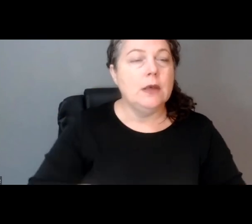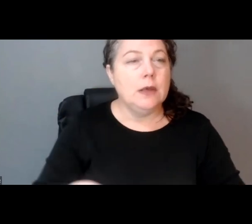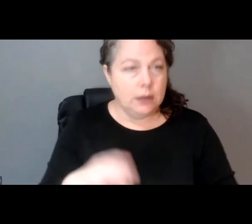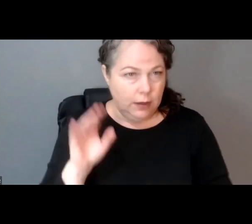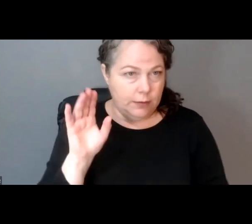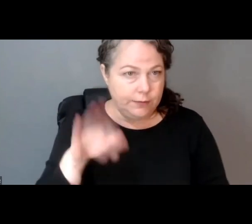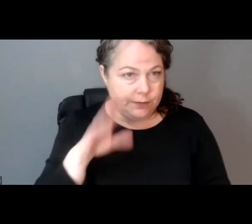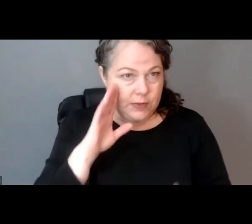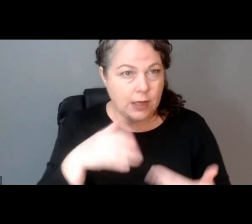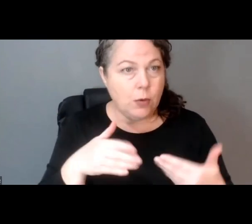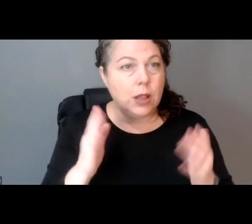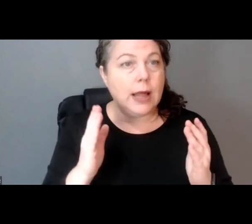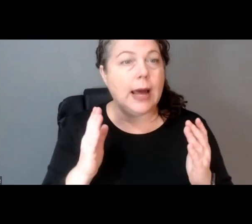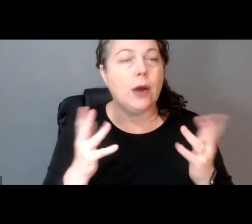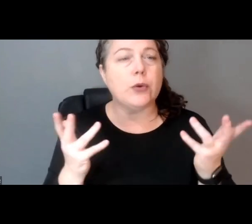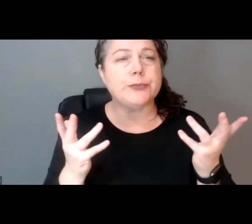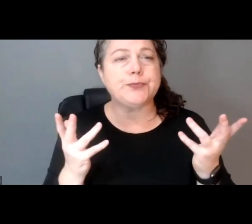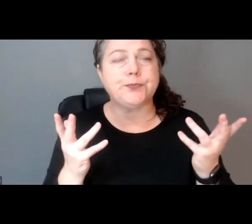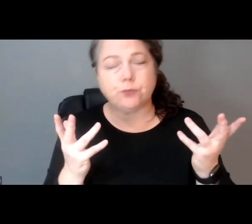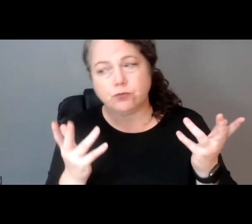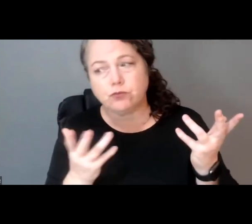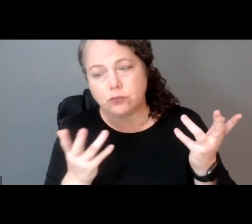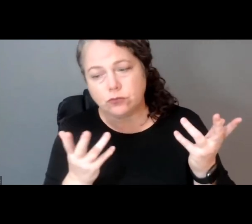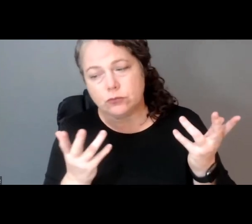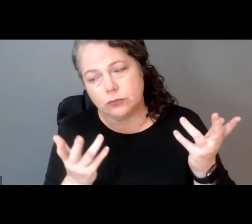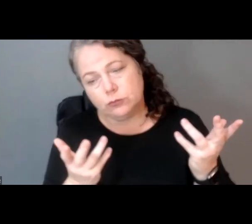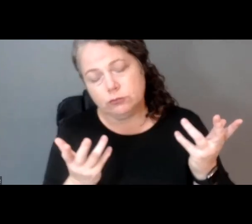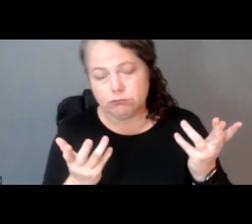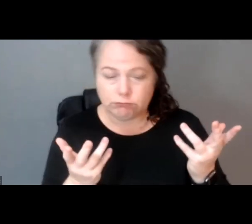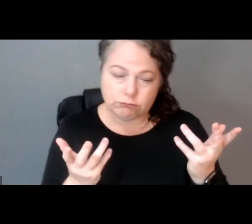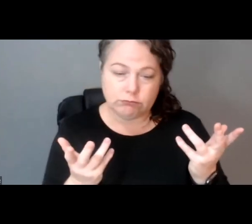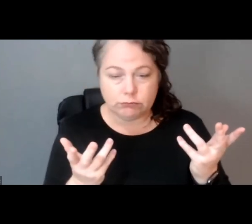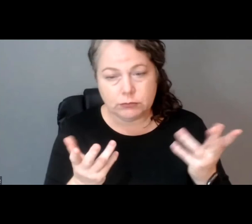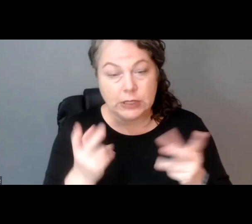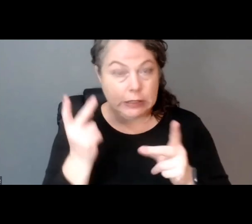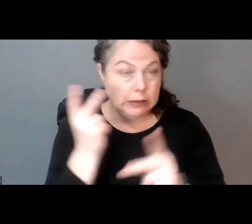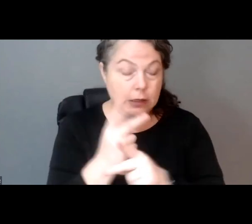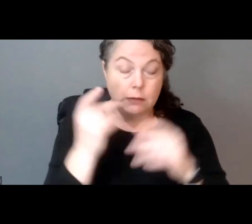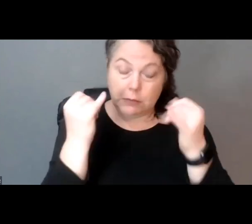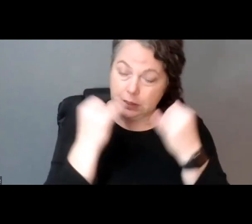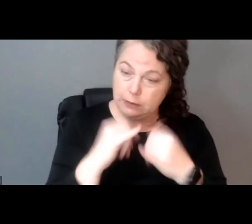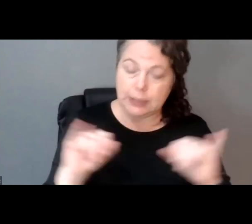our folks to maintain independent,